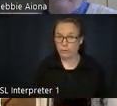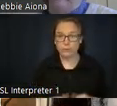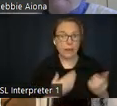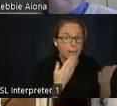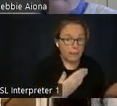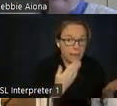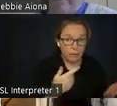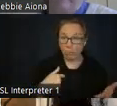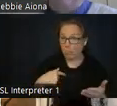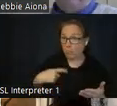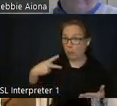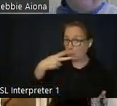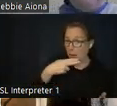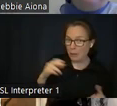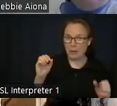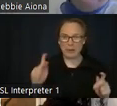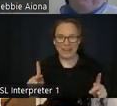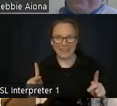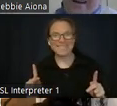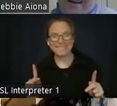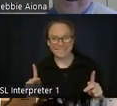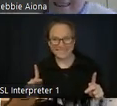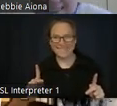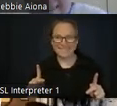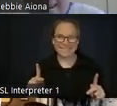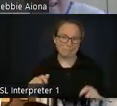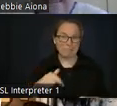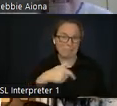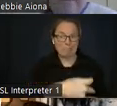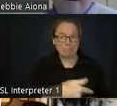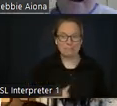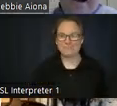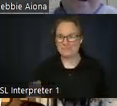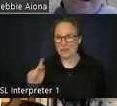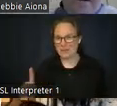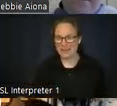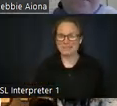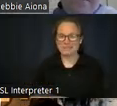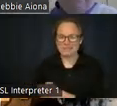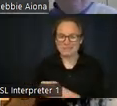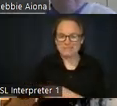thank you. Am I done? Yes, thank you. Thank you, Ayumide. You're welcome.